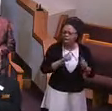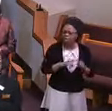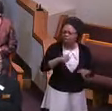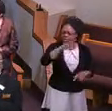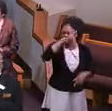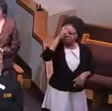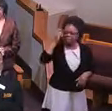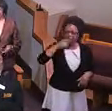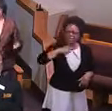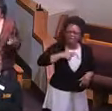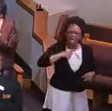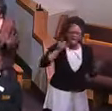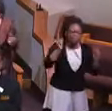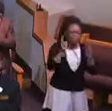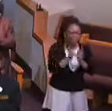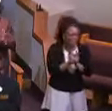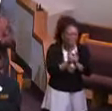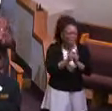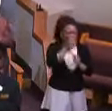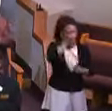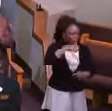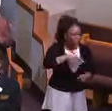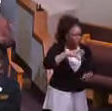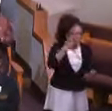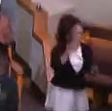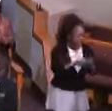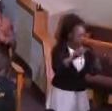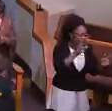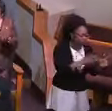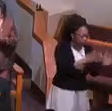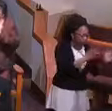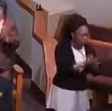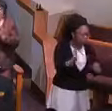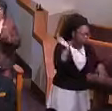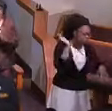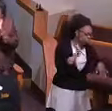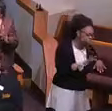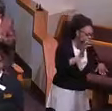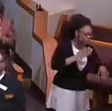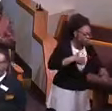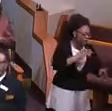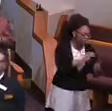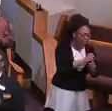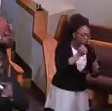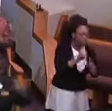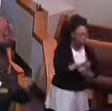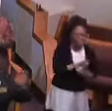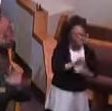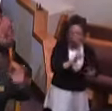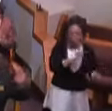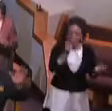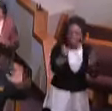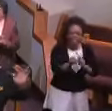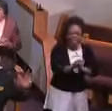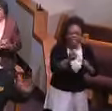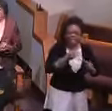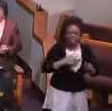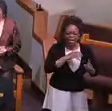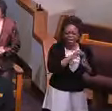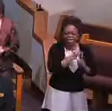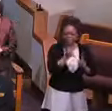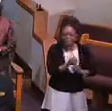into a man named Jesus who touched our situation, changed our condition.